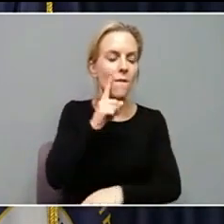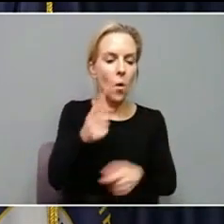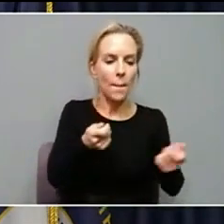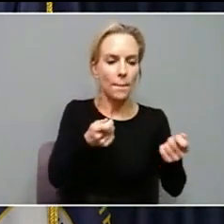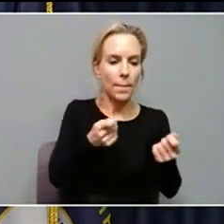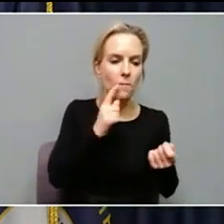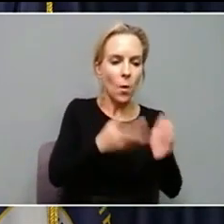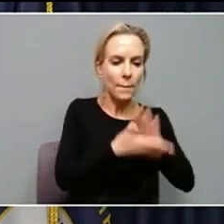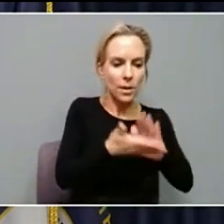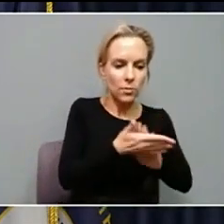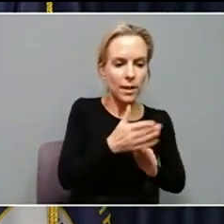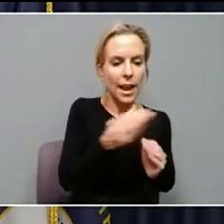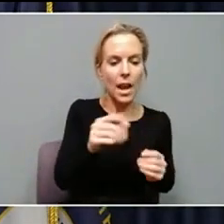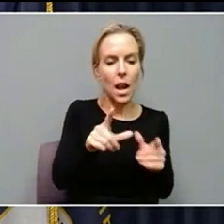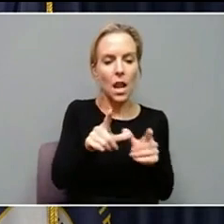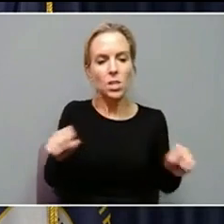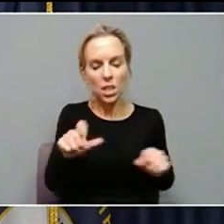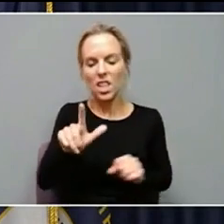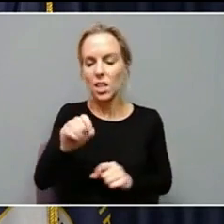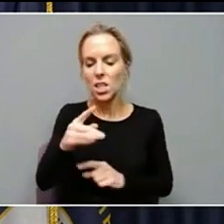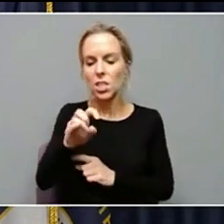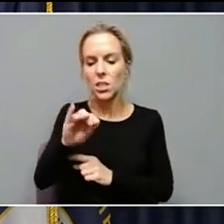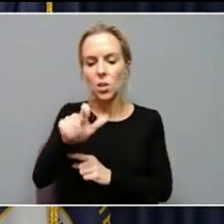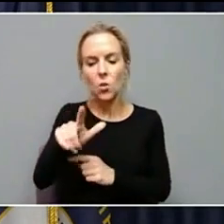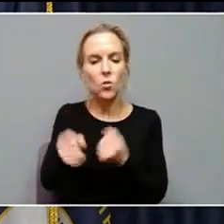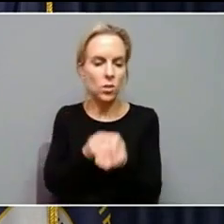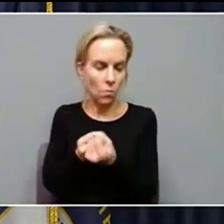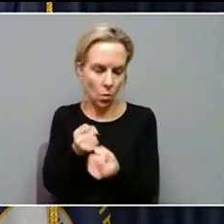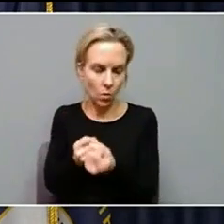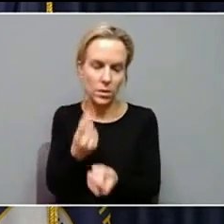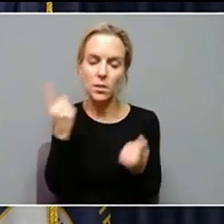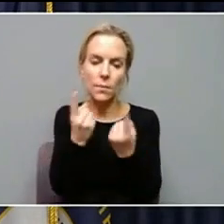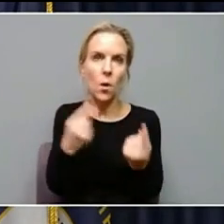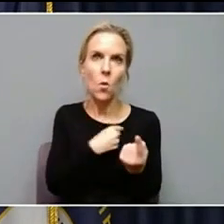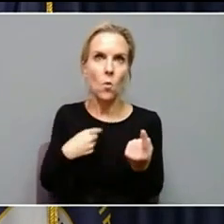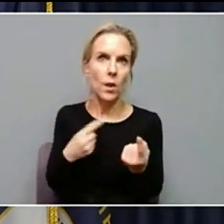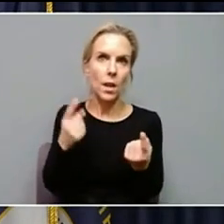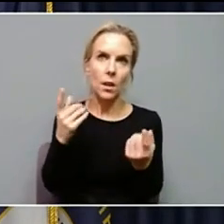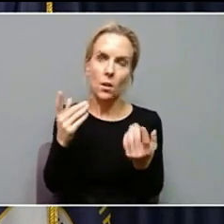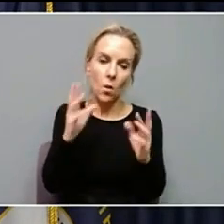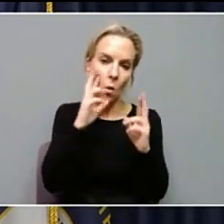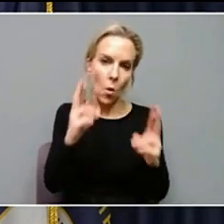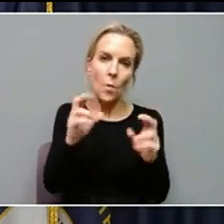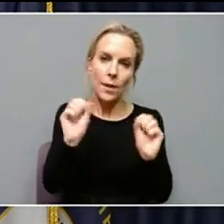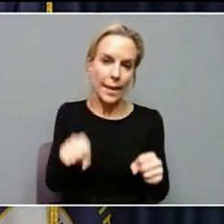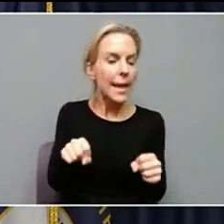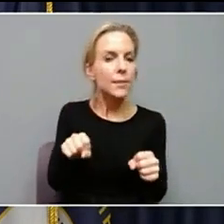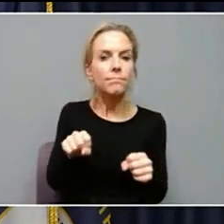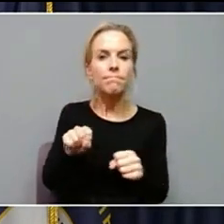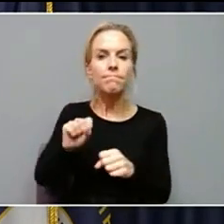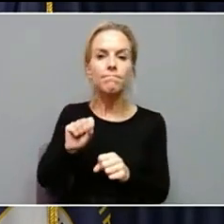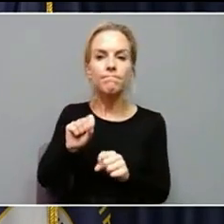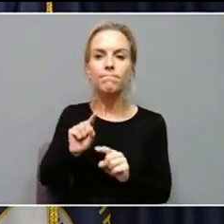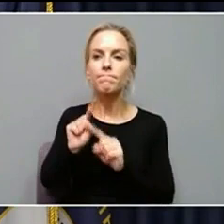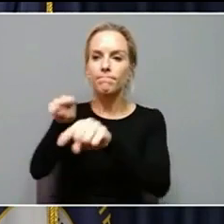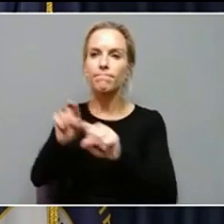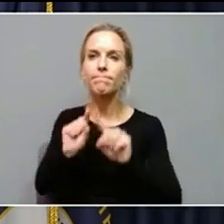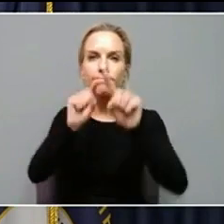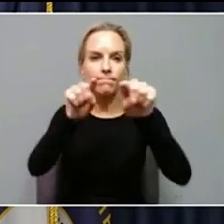support. So that is something that we hold dearly, reaching out there and helping our fellow citizens.